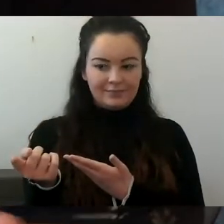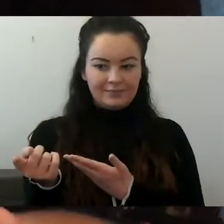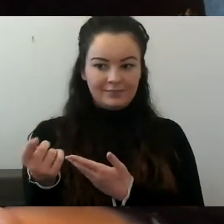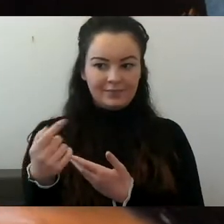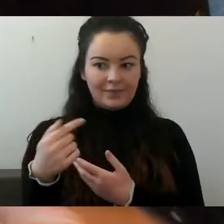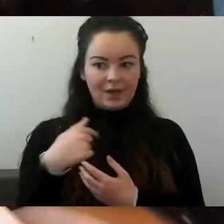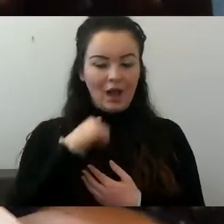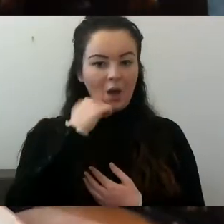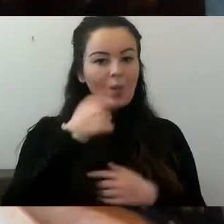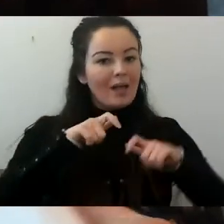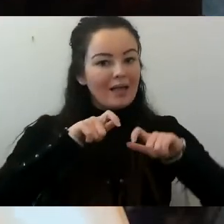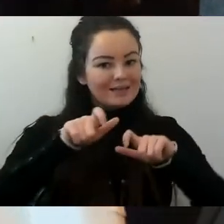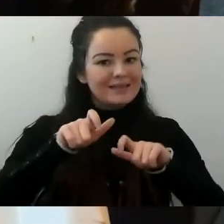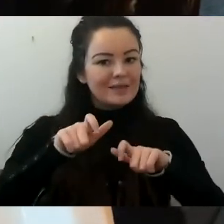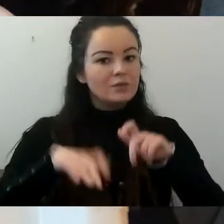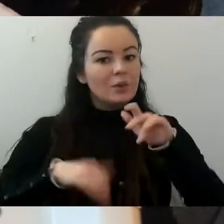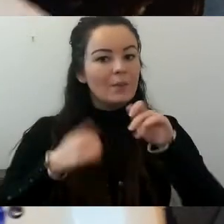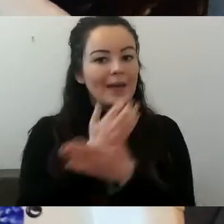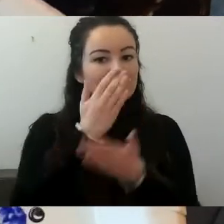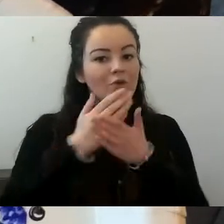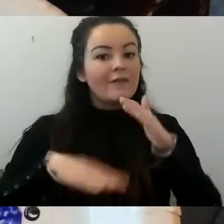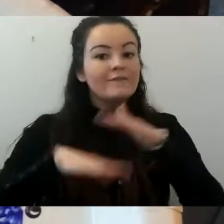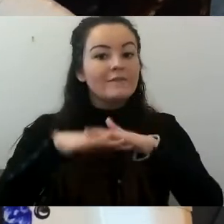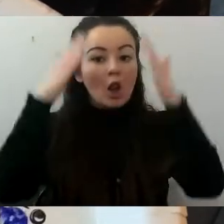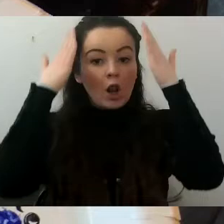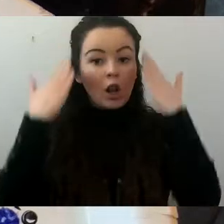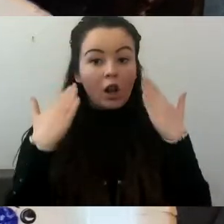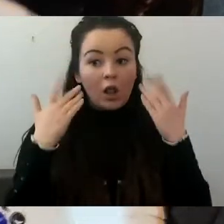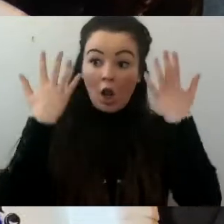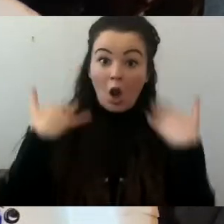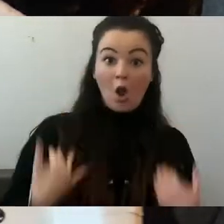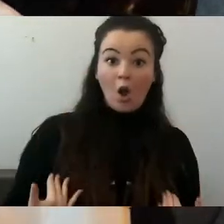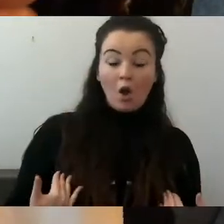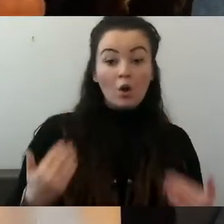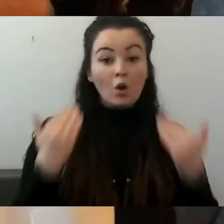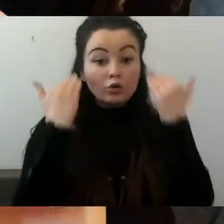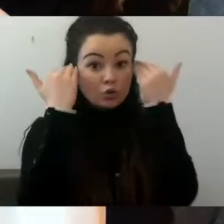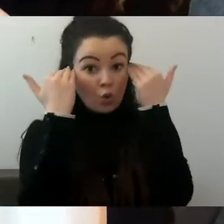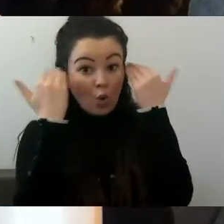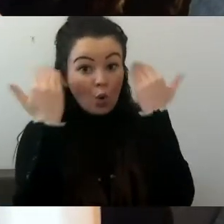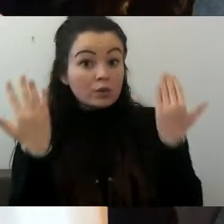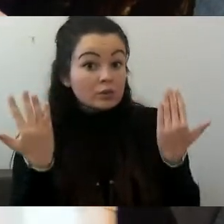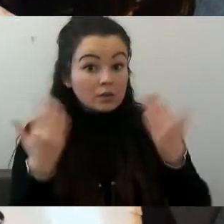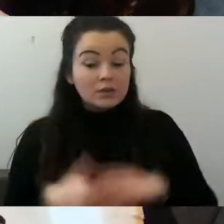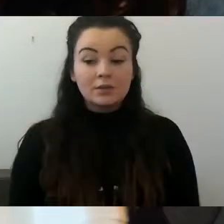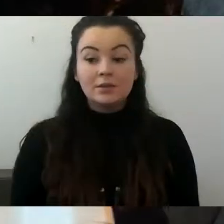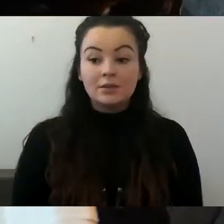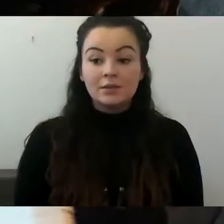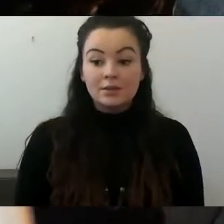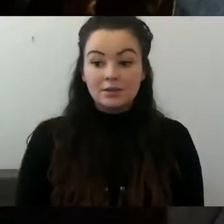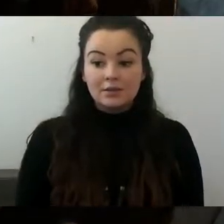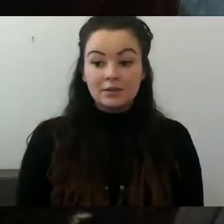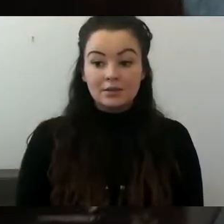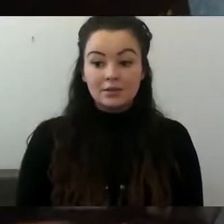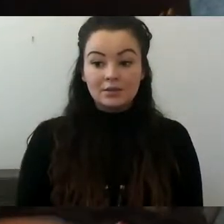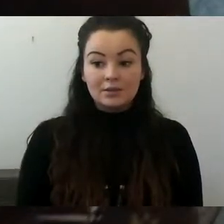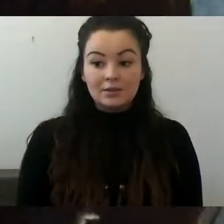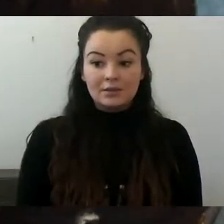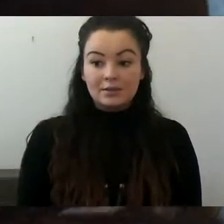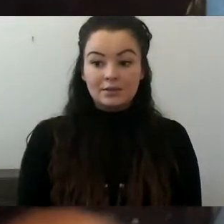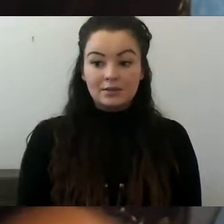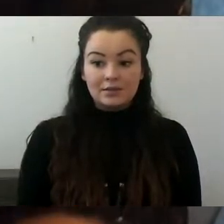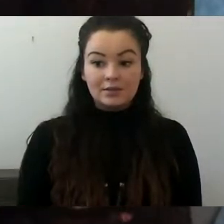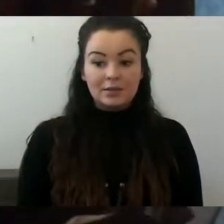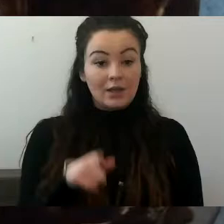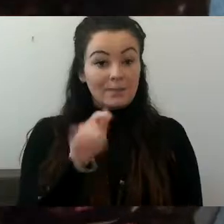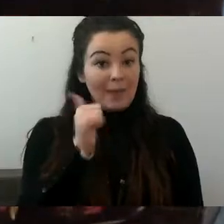There we go. And I'd continue to fill up the area of the hair depending on whether I want it to be long or short. And if